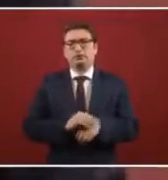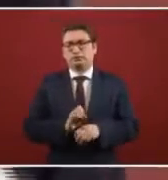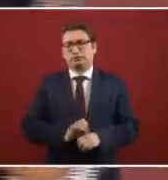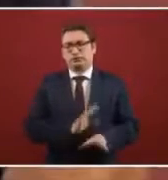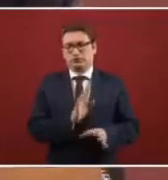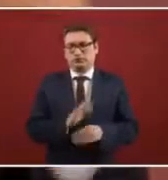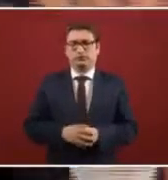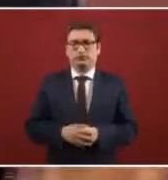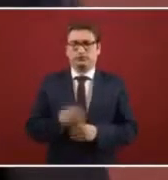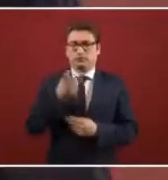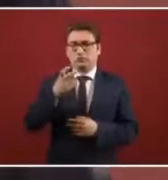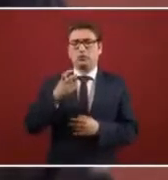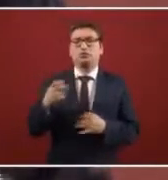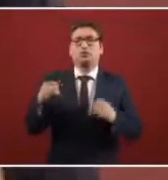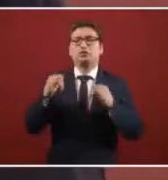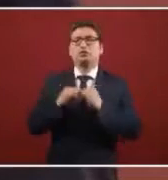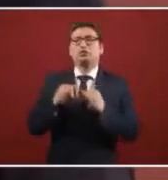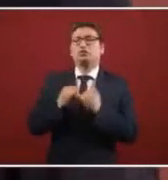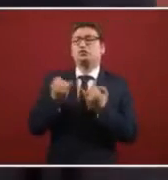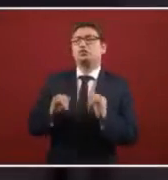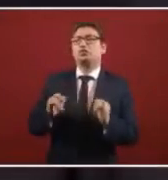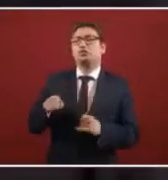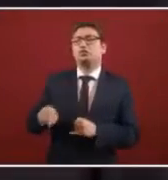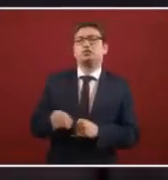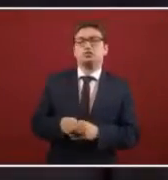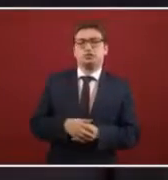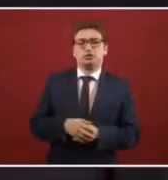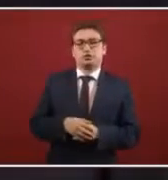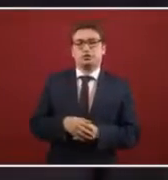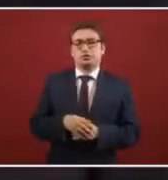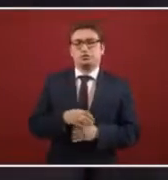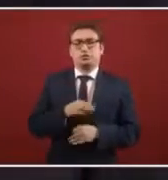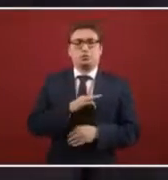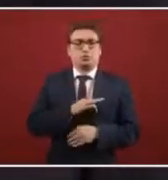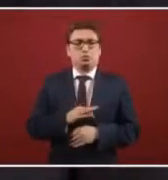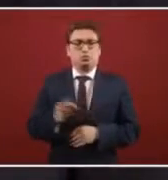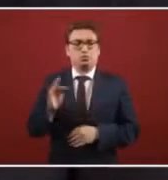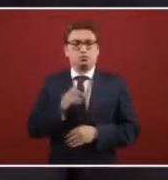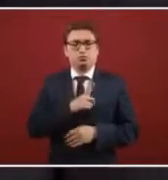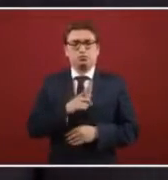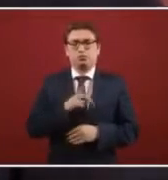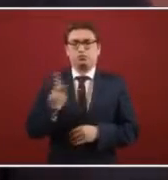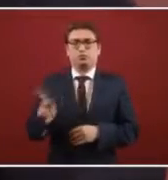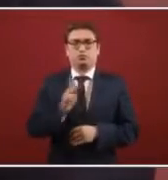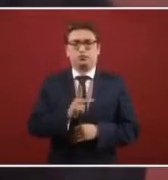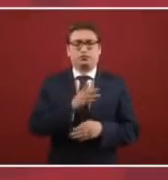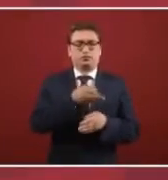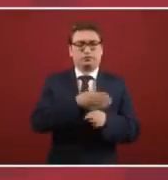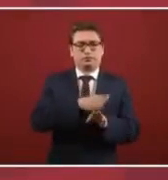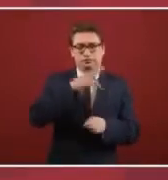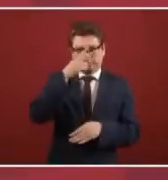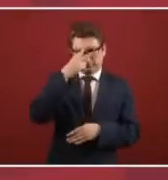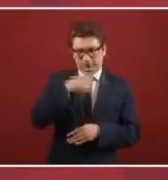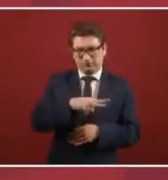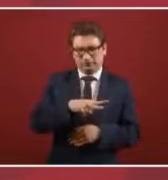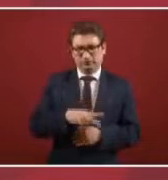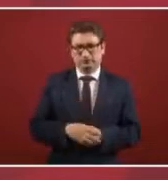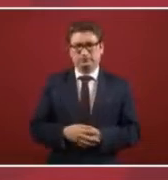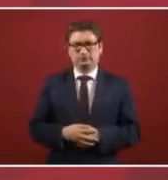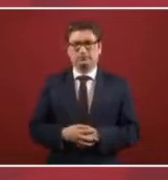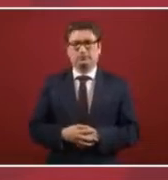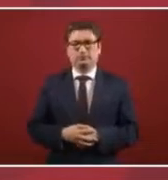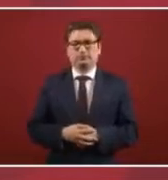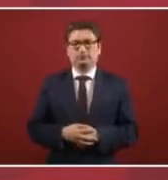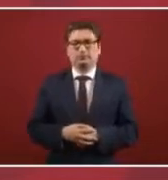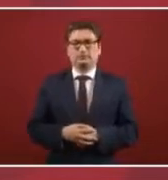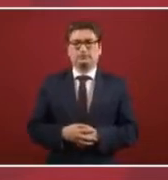condoning of Un taxes. organismo independiente, So autónomo, they tried to make it an autonomous organization like the Bank of Mexico,